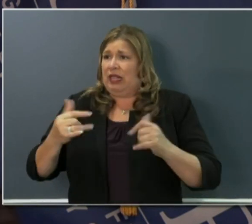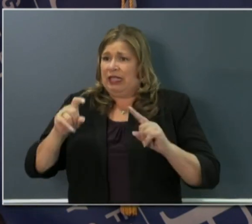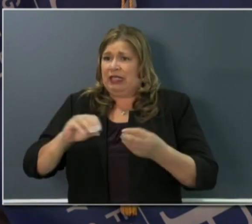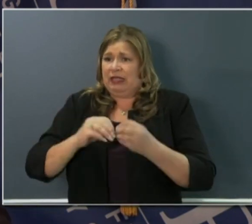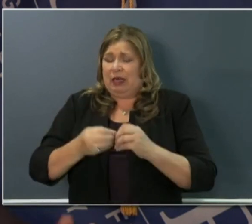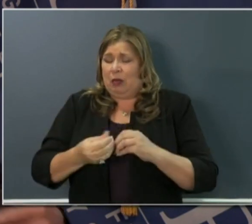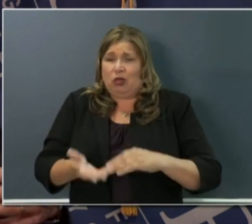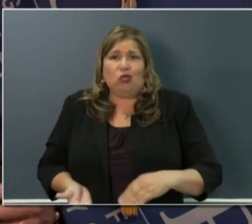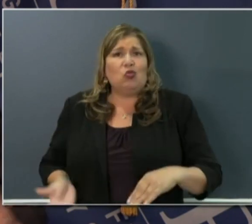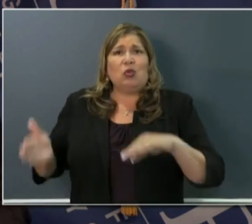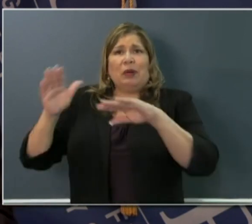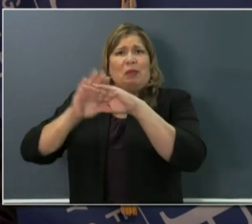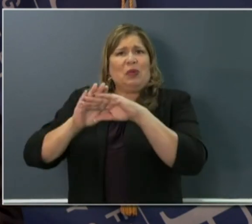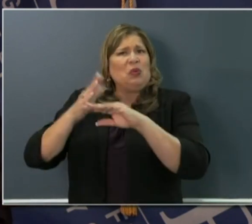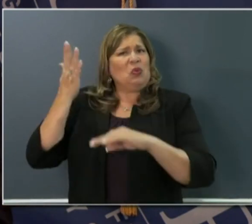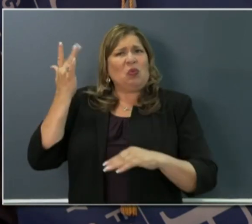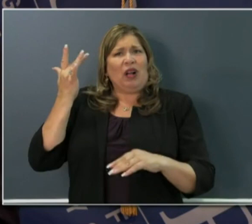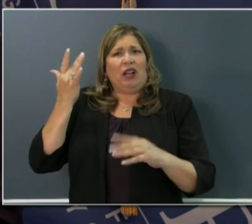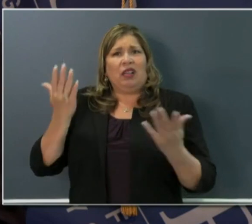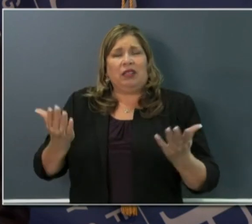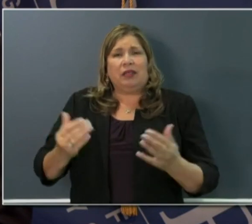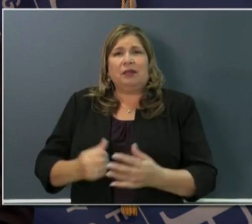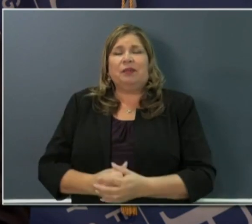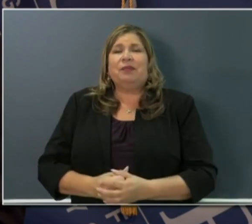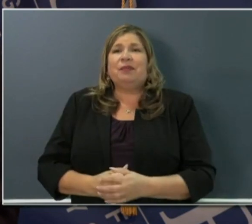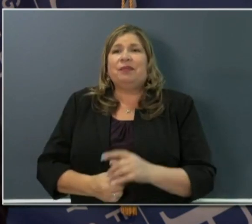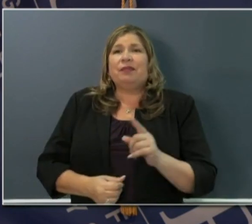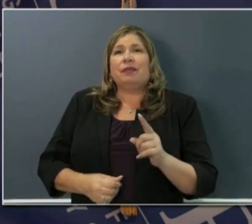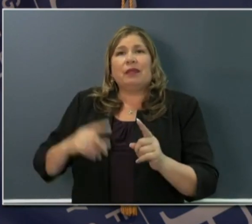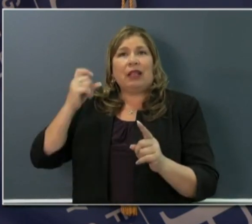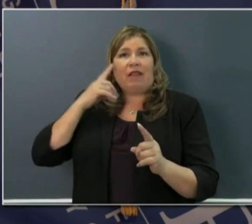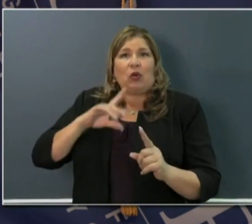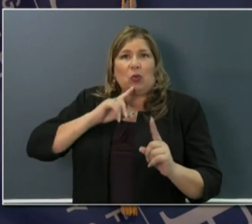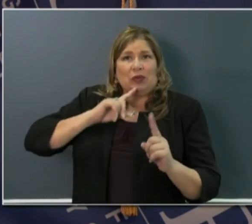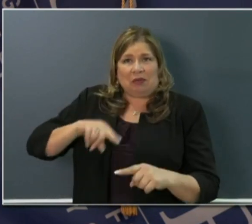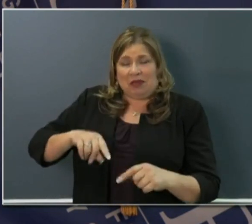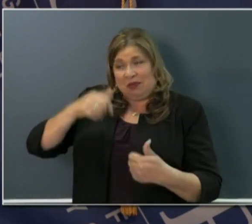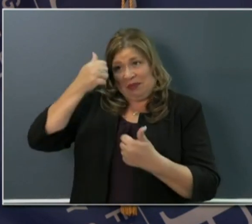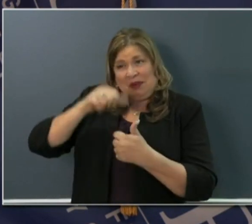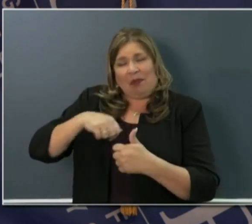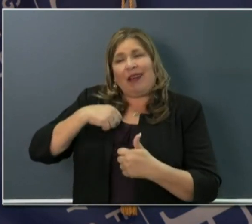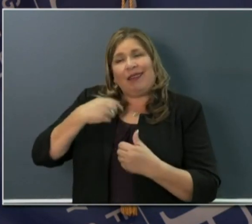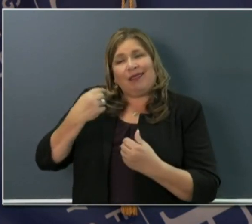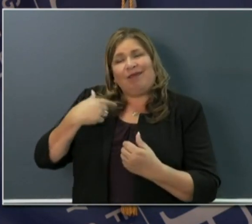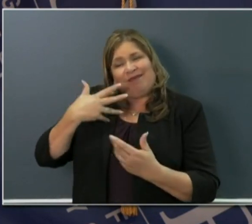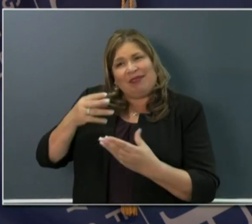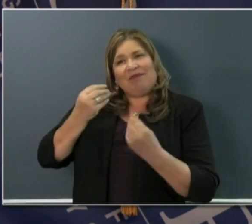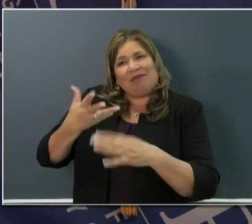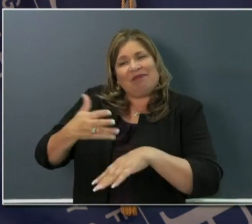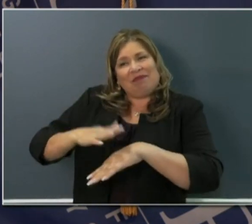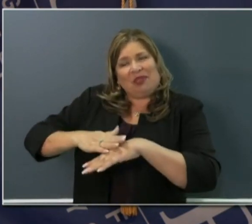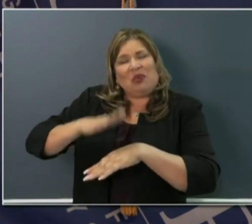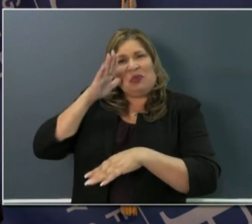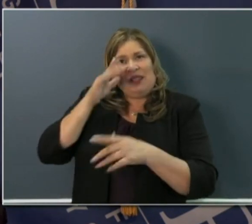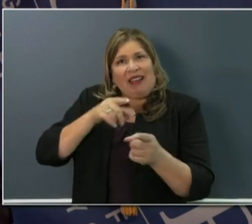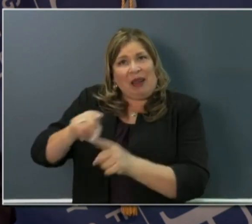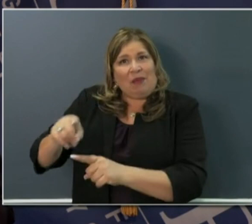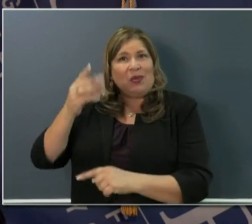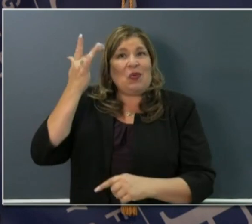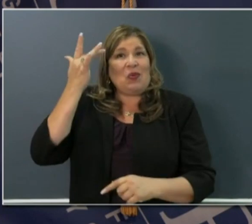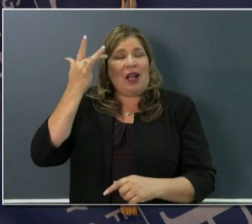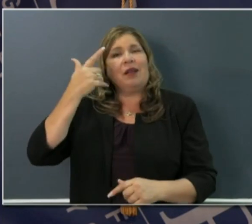Well, this is exactly what I told you would happen over the course of the last number of days. We have been getting all of the